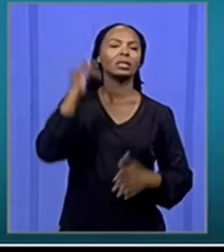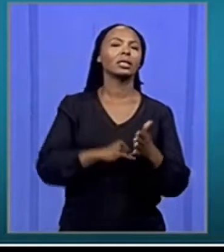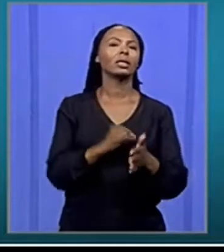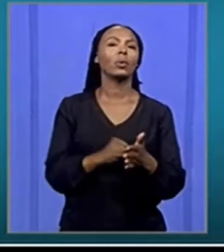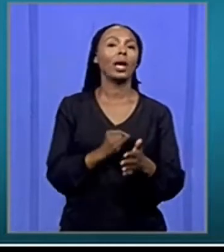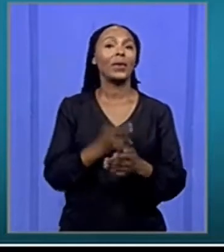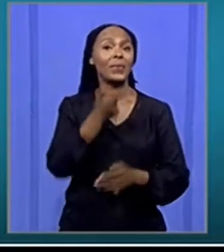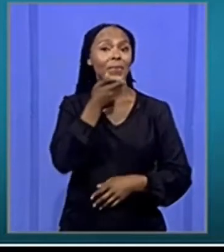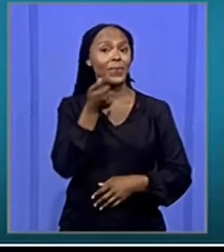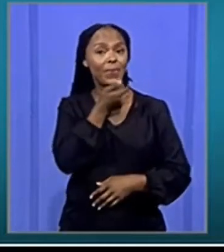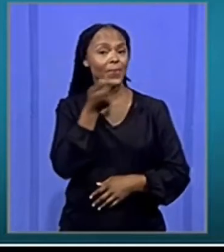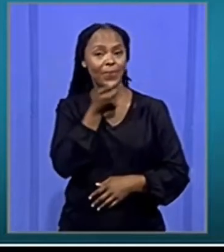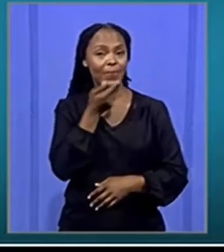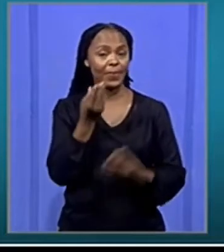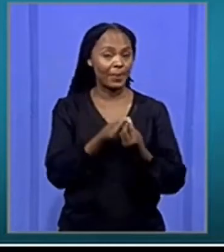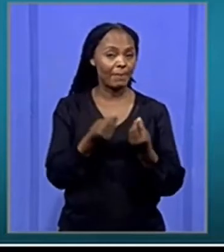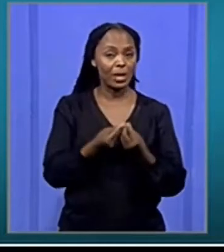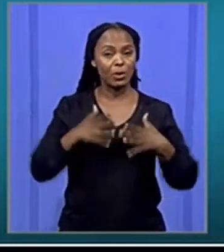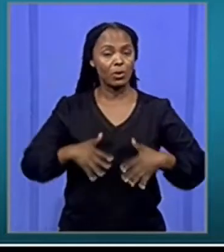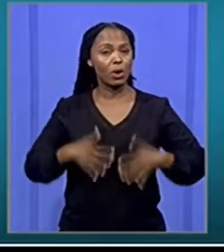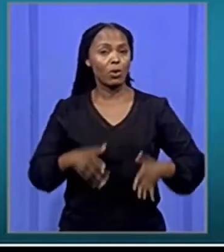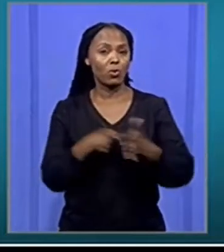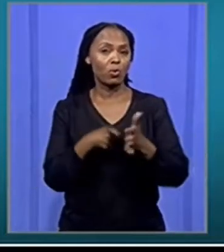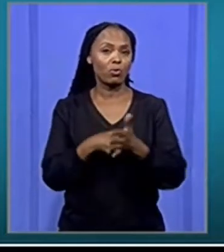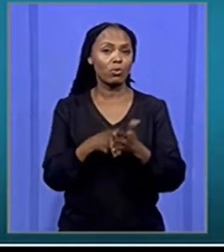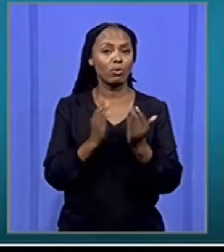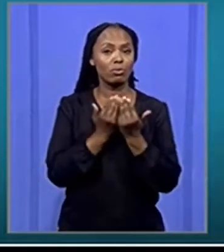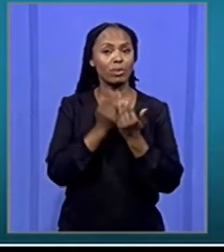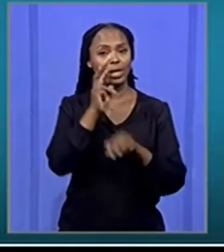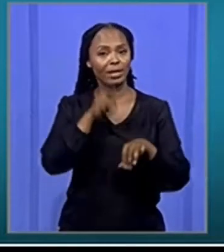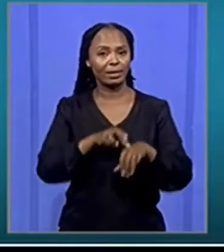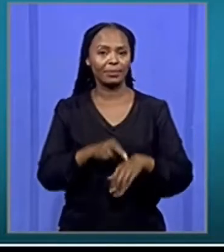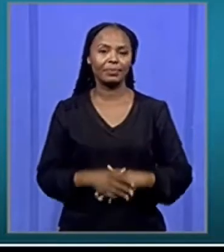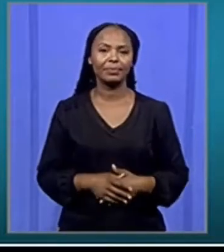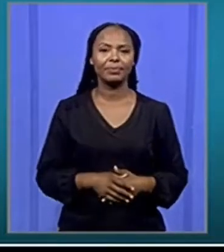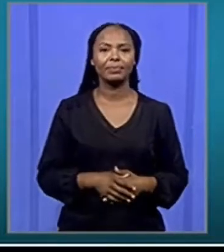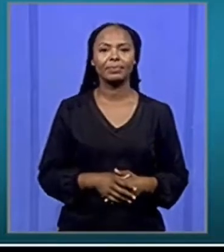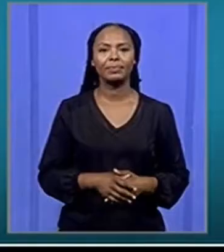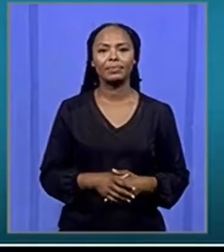fihla go nyakega ditlabakelo tša thuto le uniformo ya sekolo.